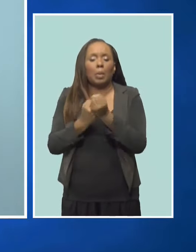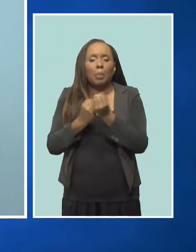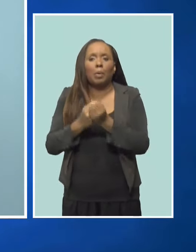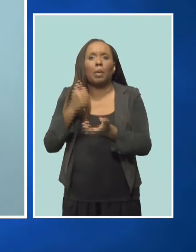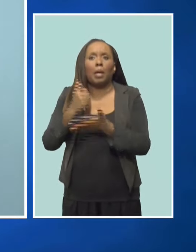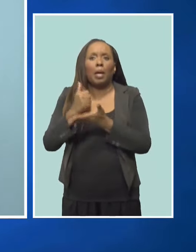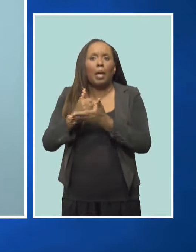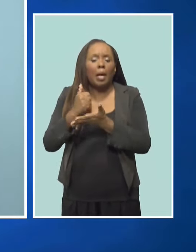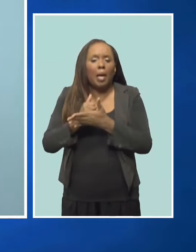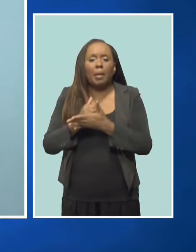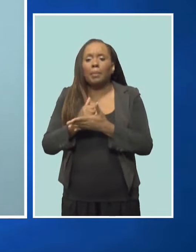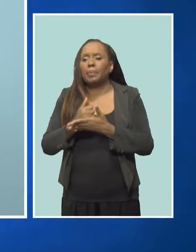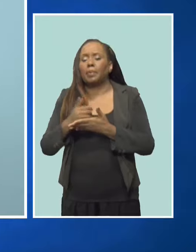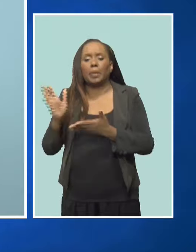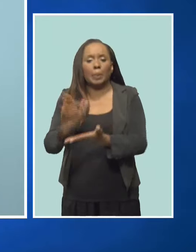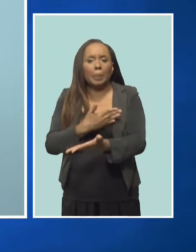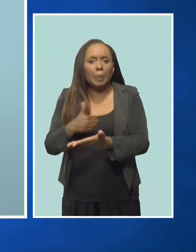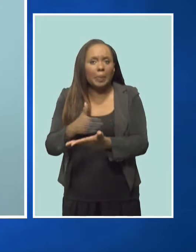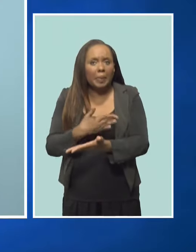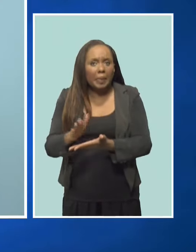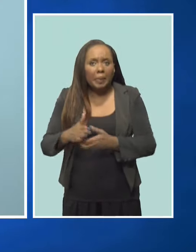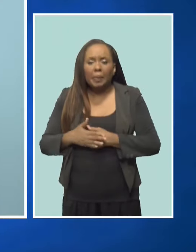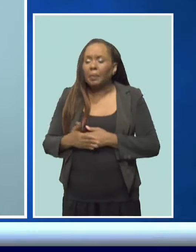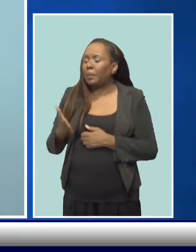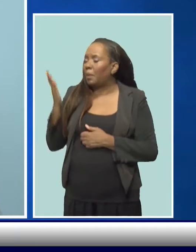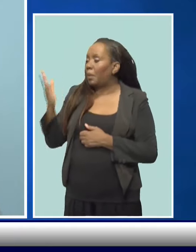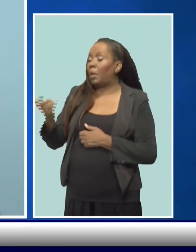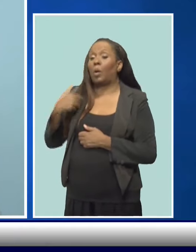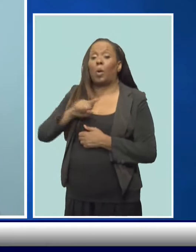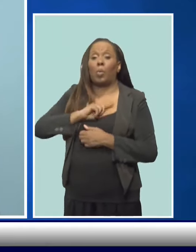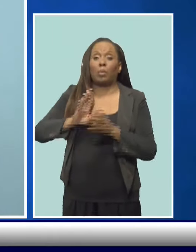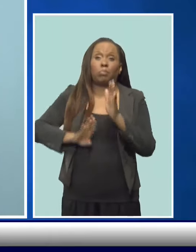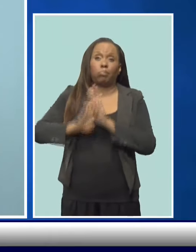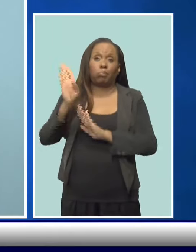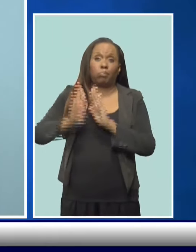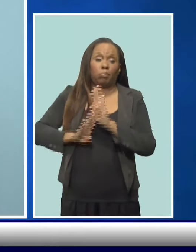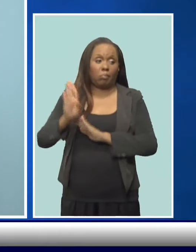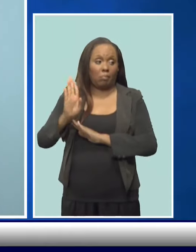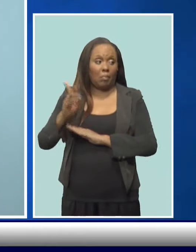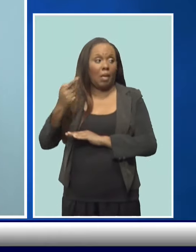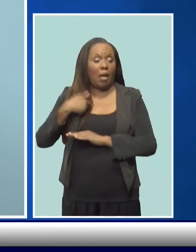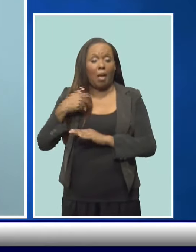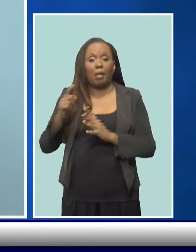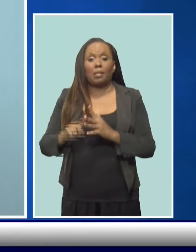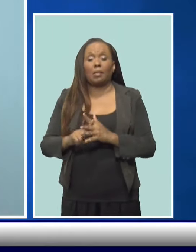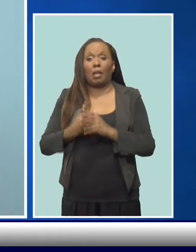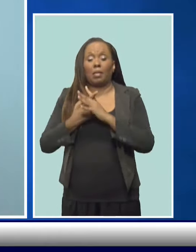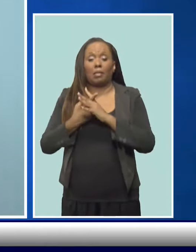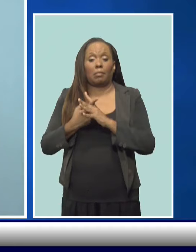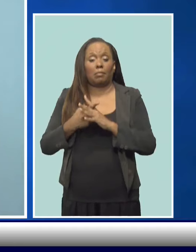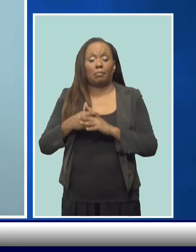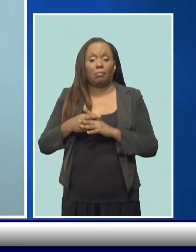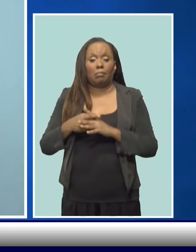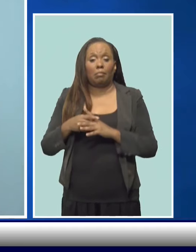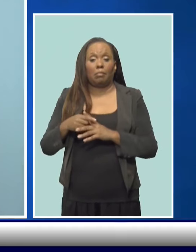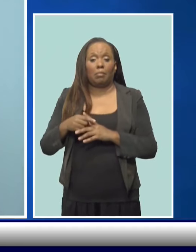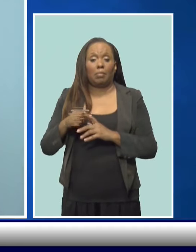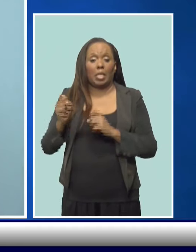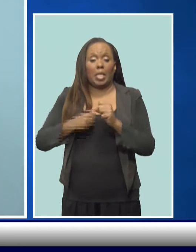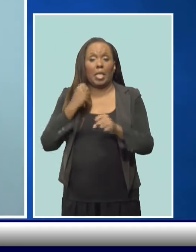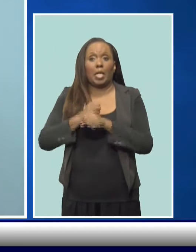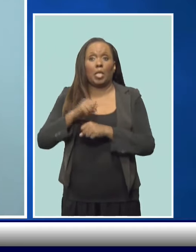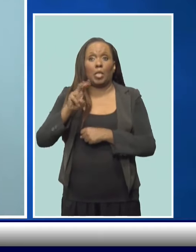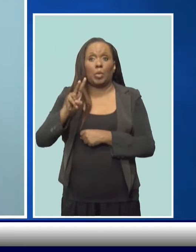We've been growing. So when I started in 2000, we had, I think, just